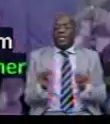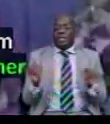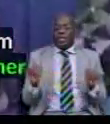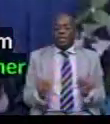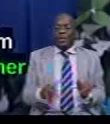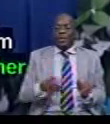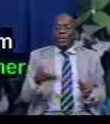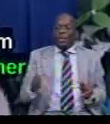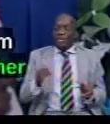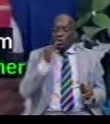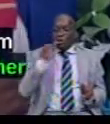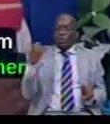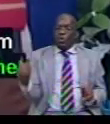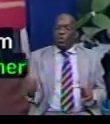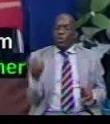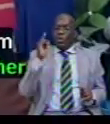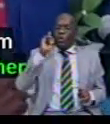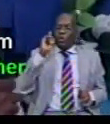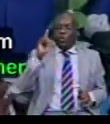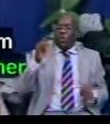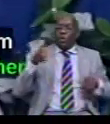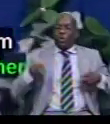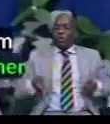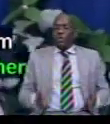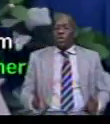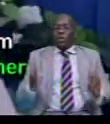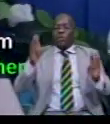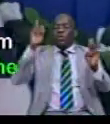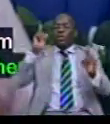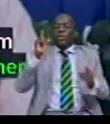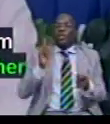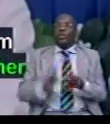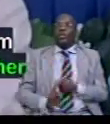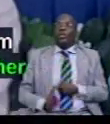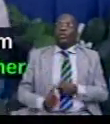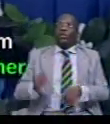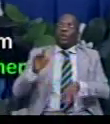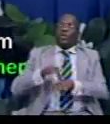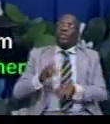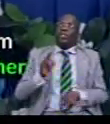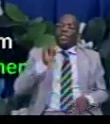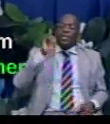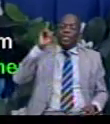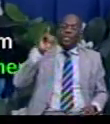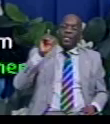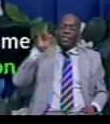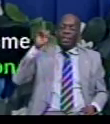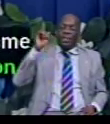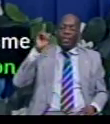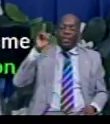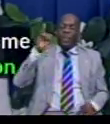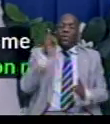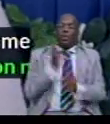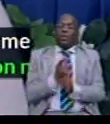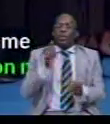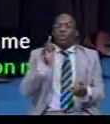same. There is only just one way to touch him, just believe.